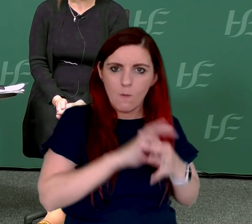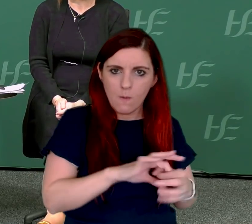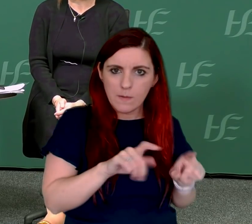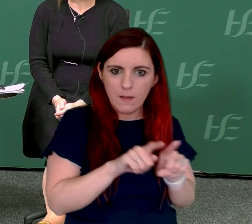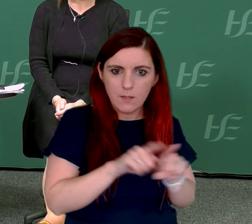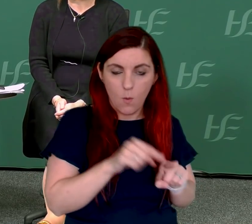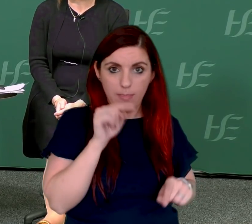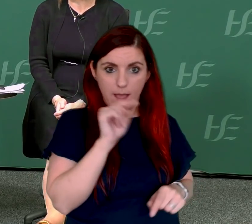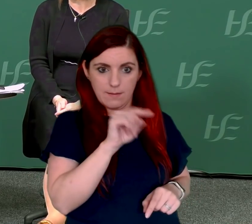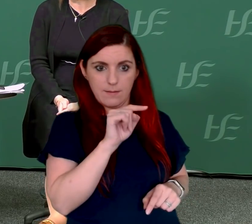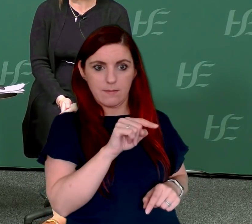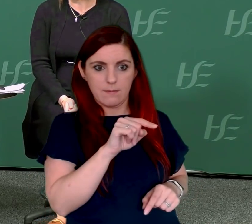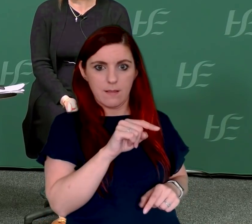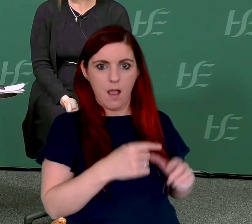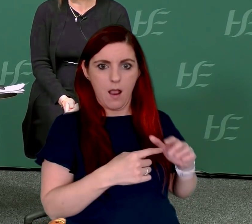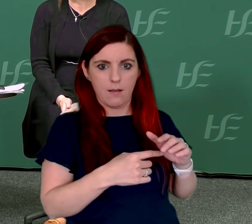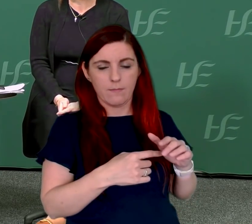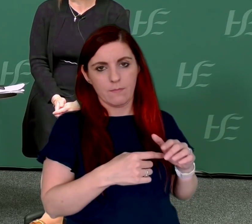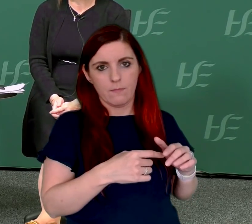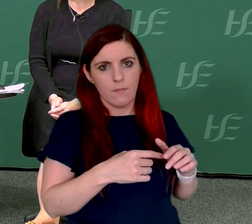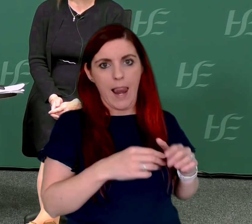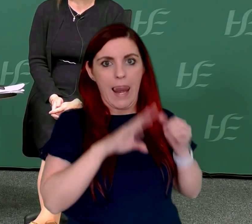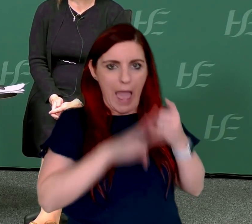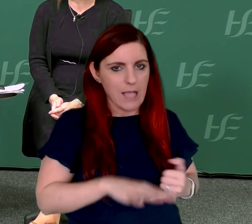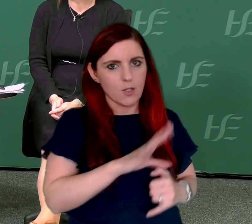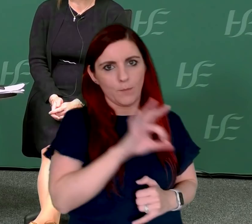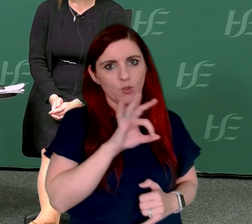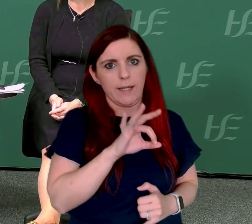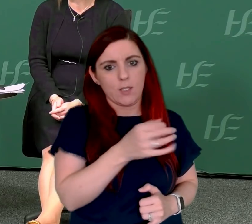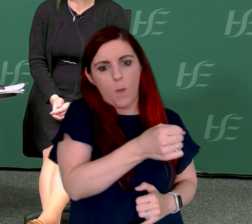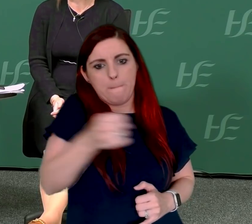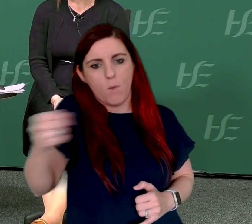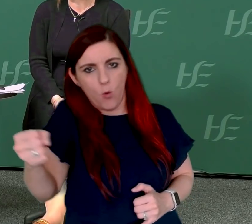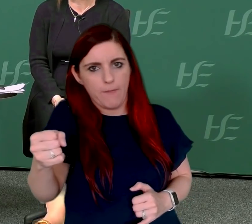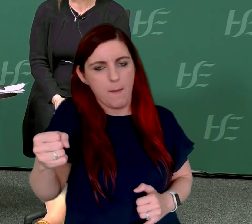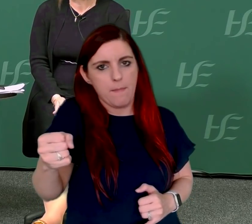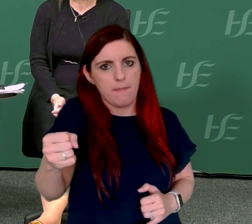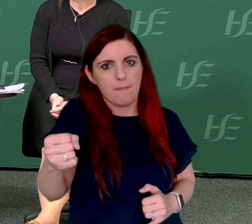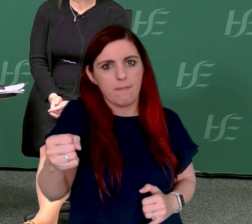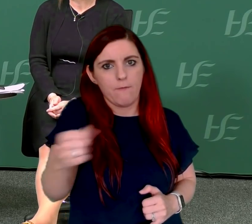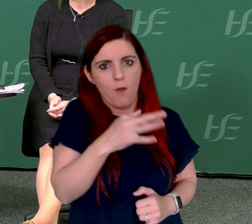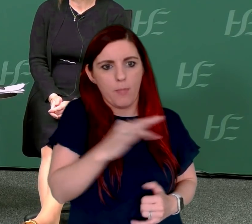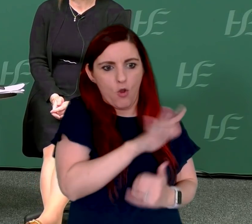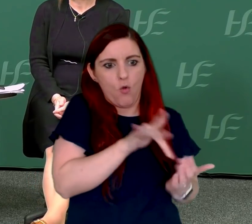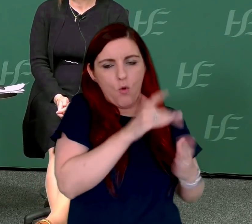that is I suppose, our least preferred choice in terms of taking those out of their core roles.